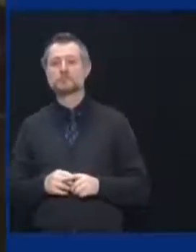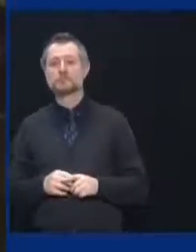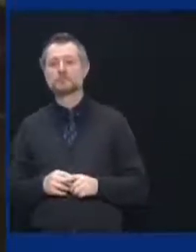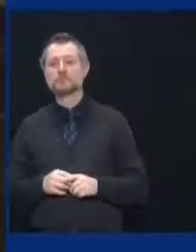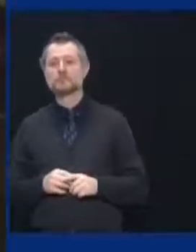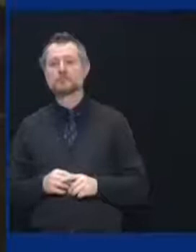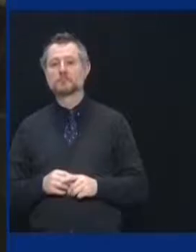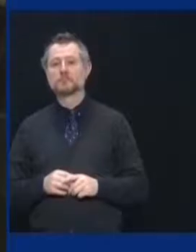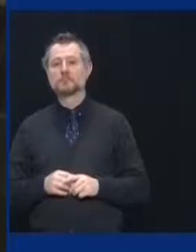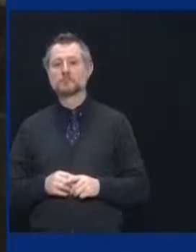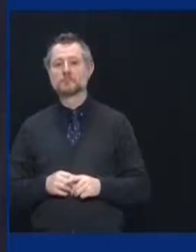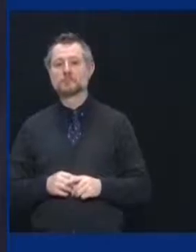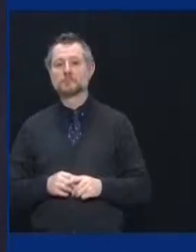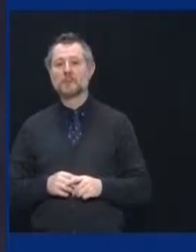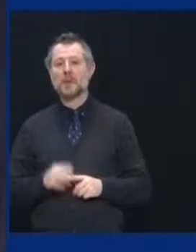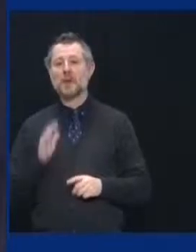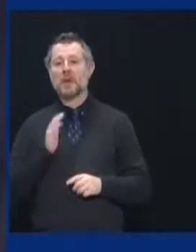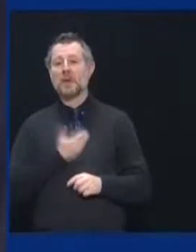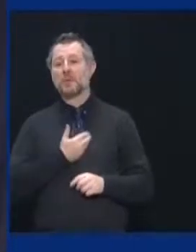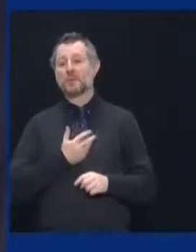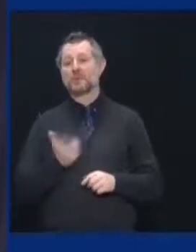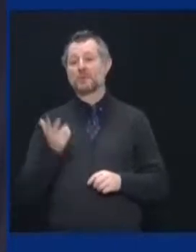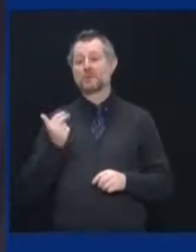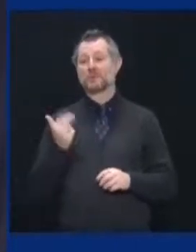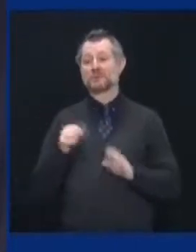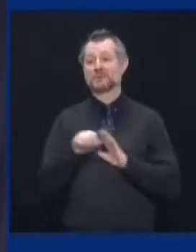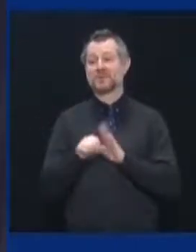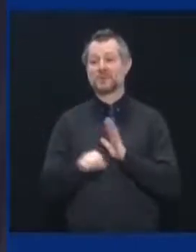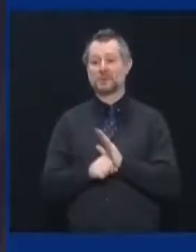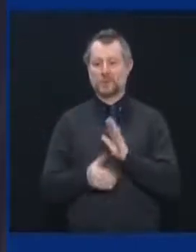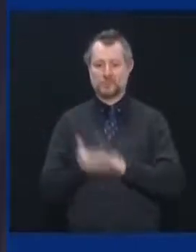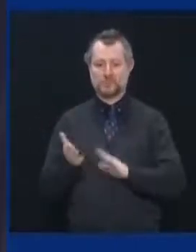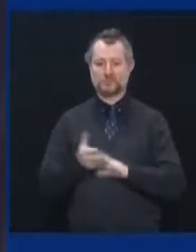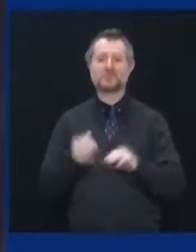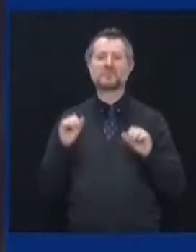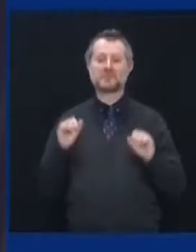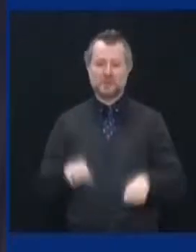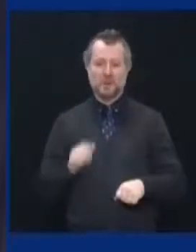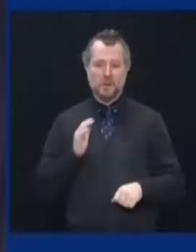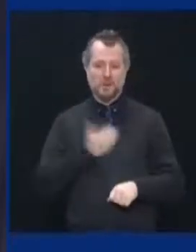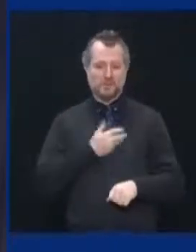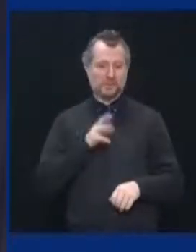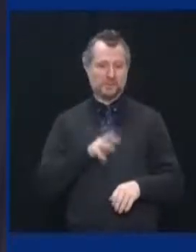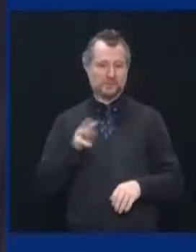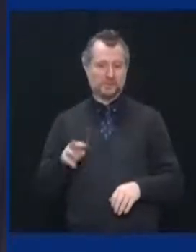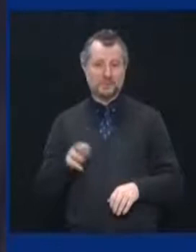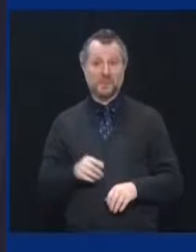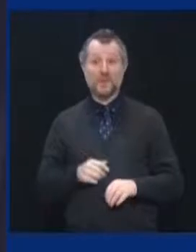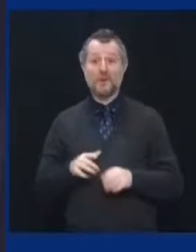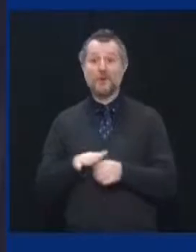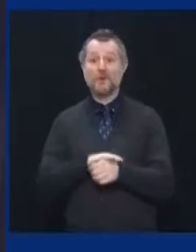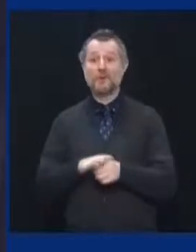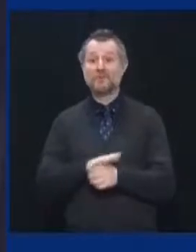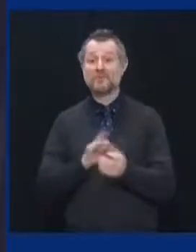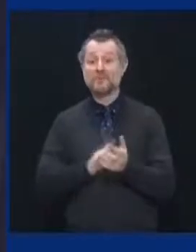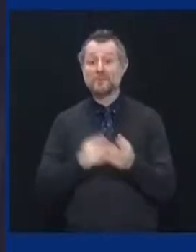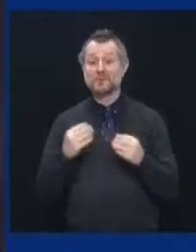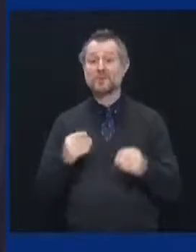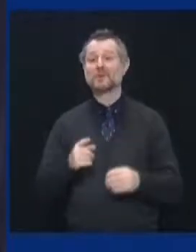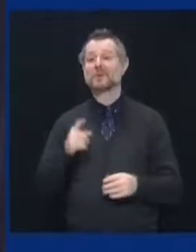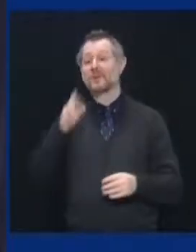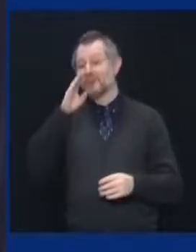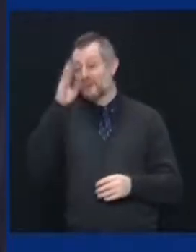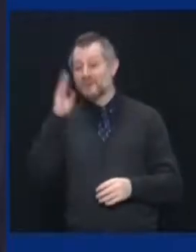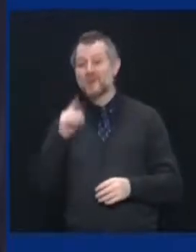13 state-operated mass sites can be scheduled through the state site. Otherwise, people have to